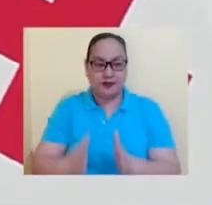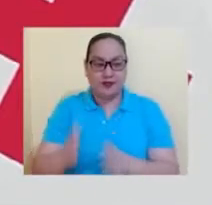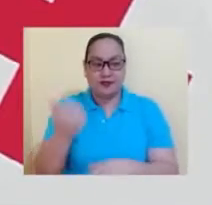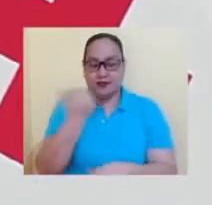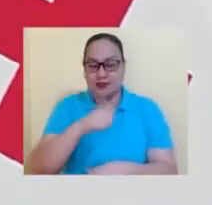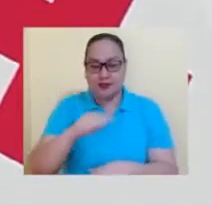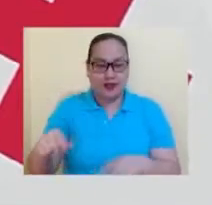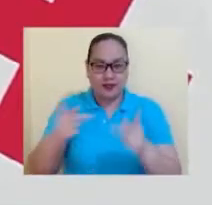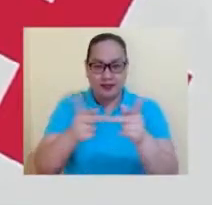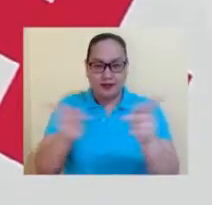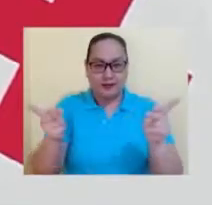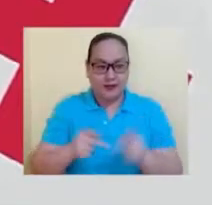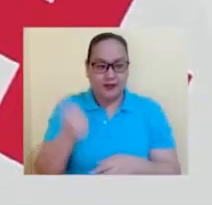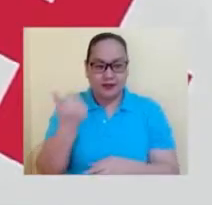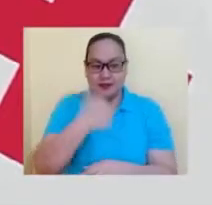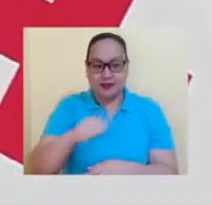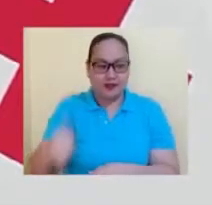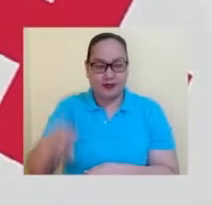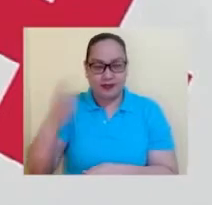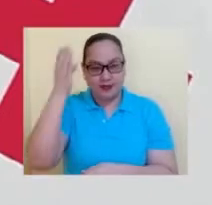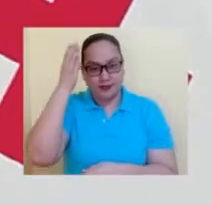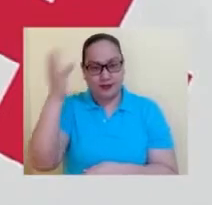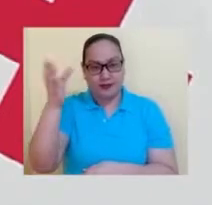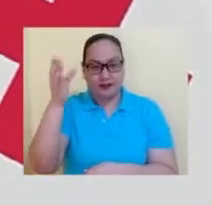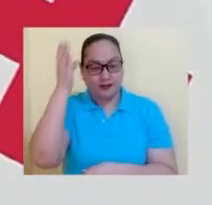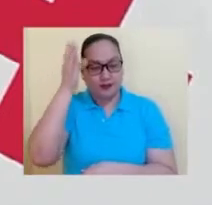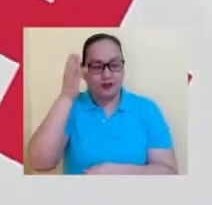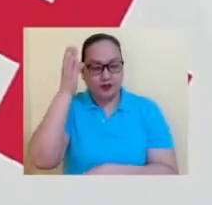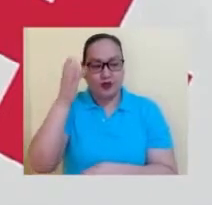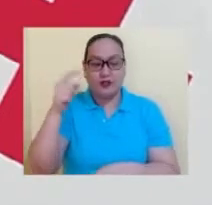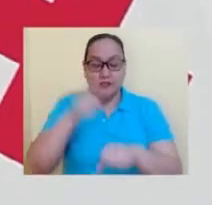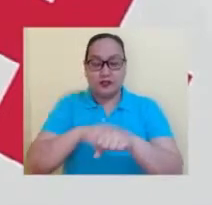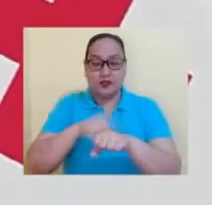cost. That in times of emergency,